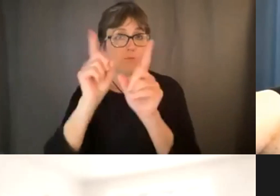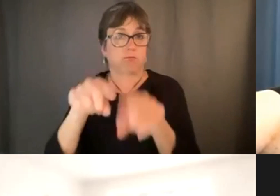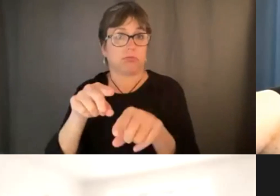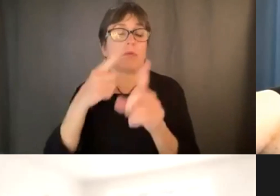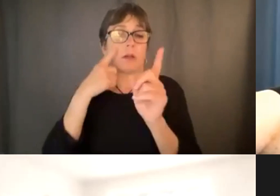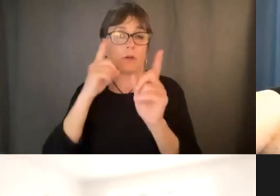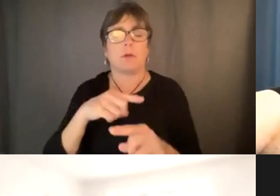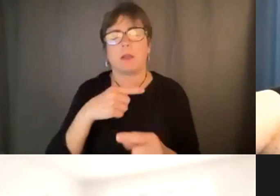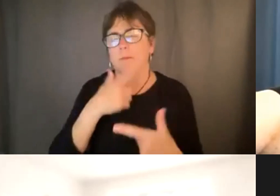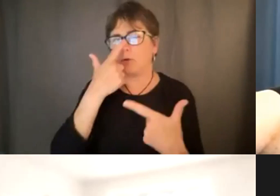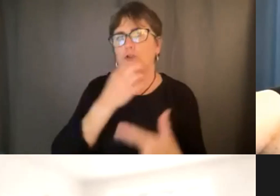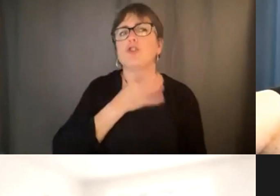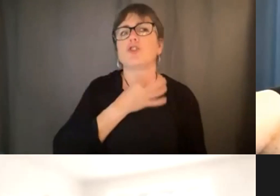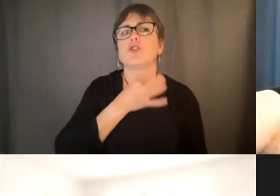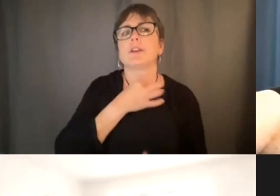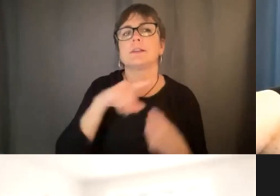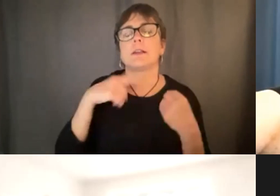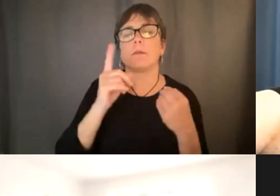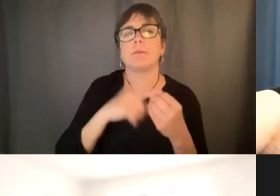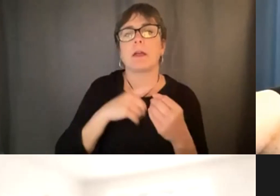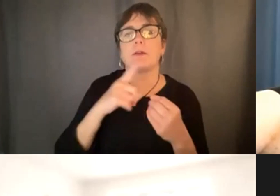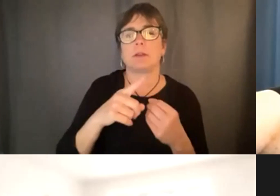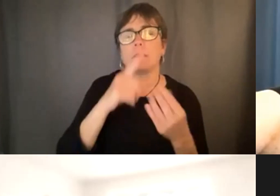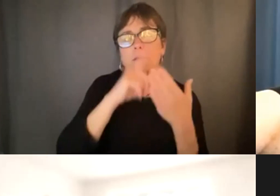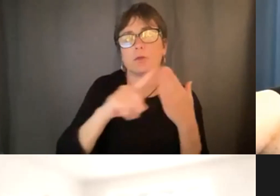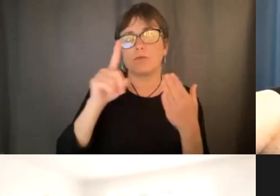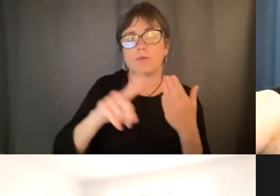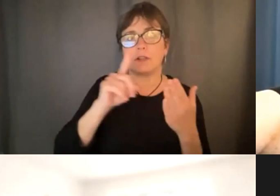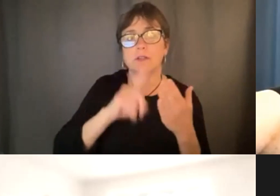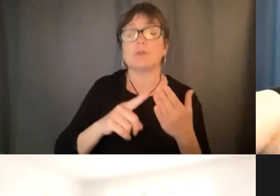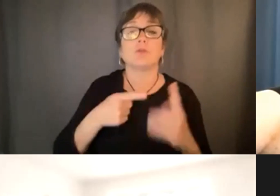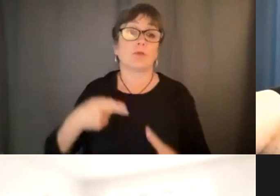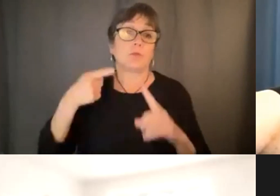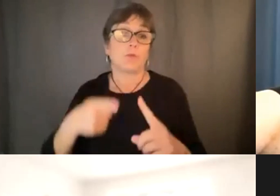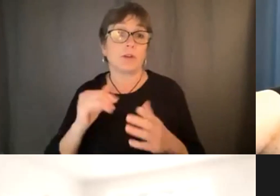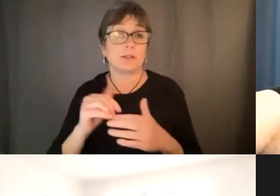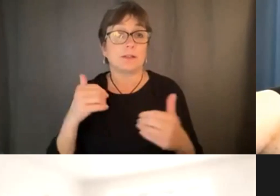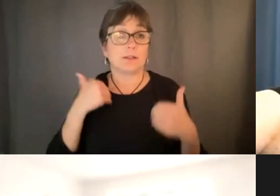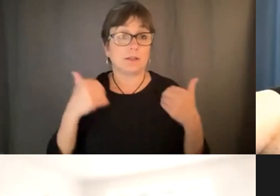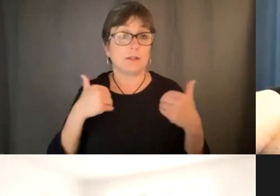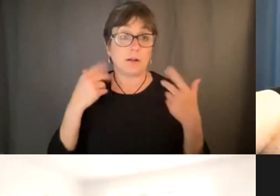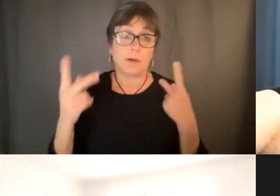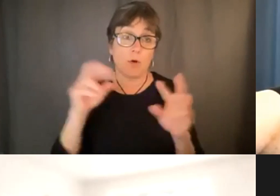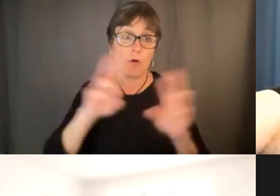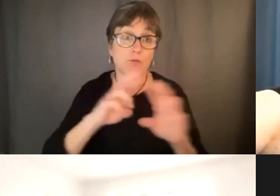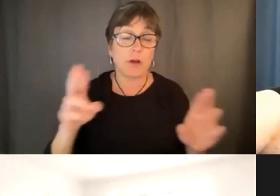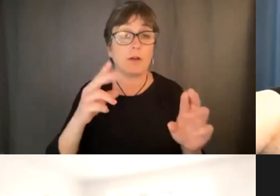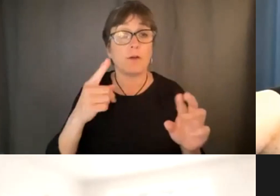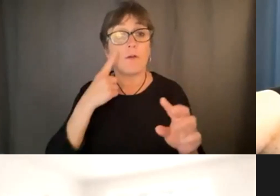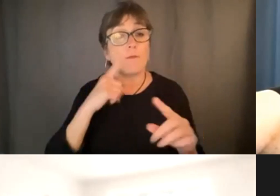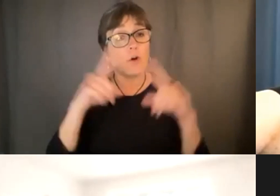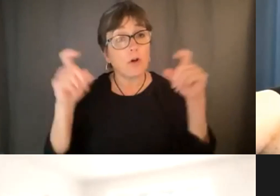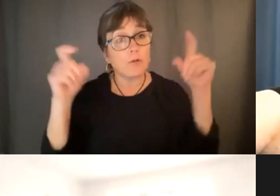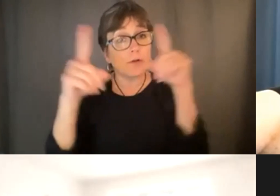essence was they're ready to be in these harder decision-making roles and to be a part of these